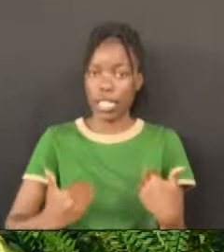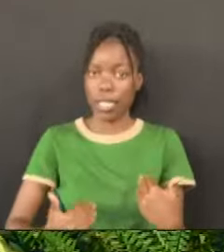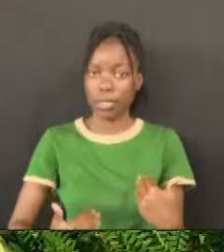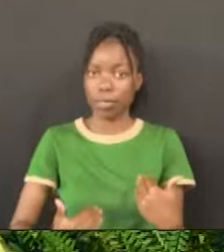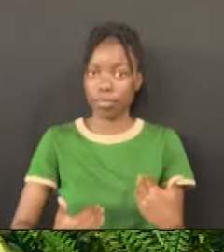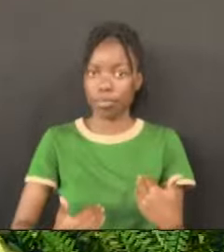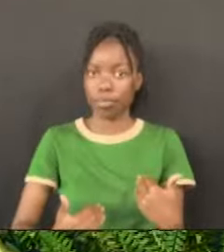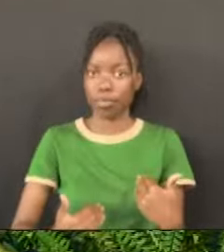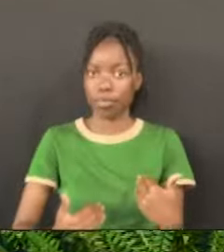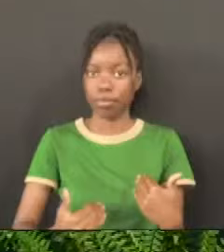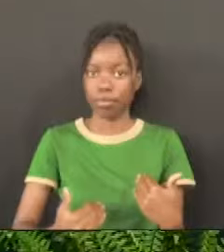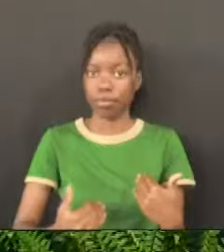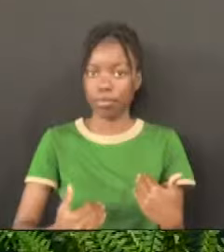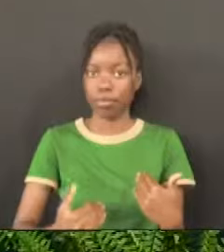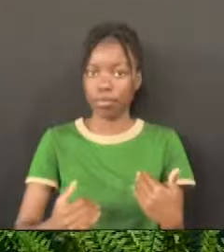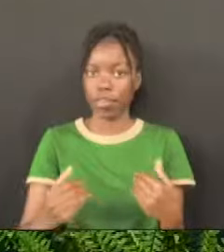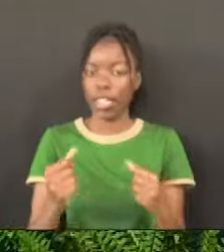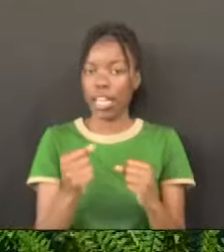us in God's